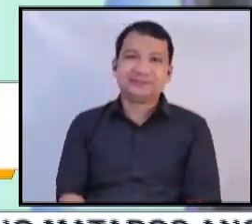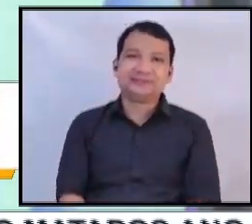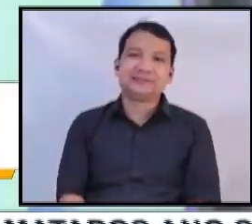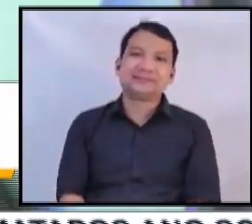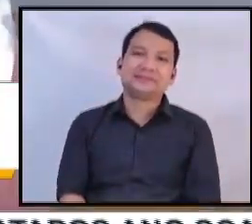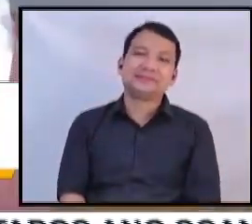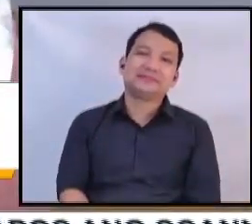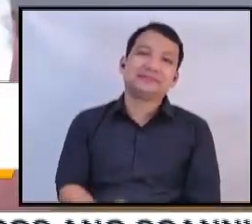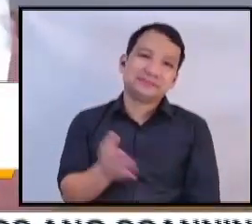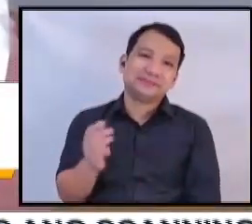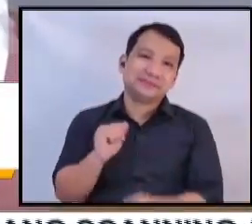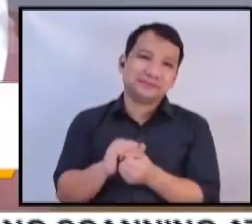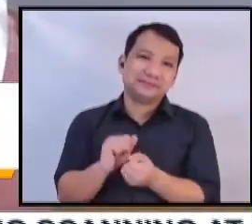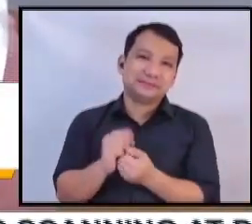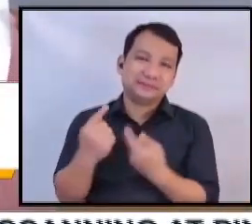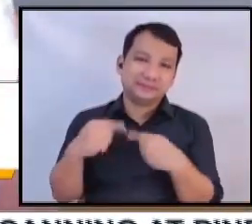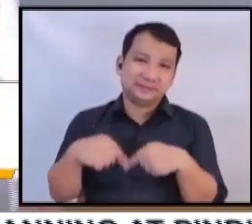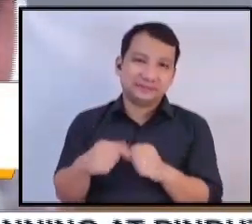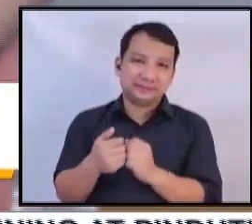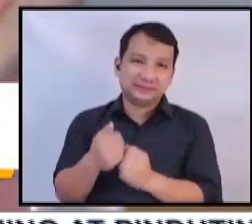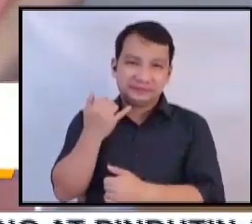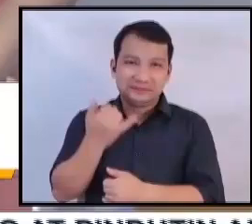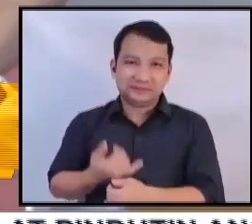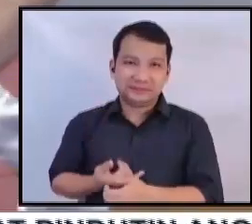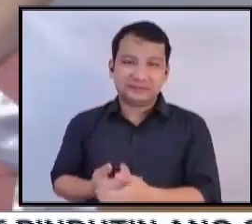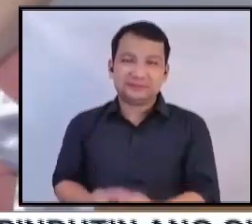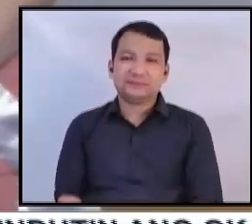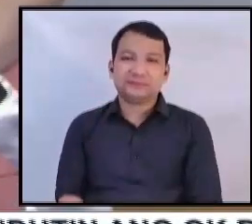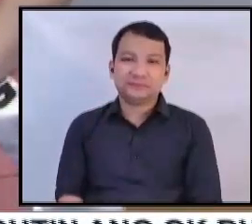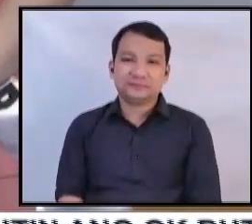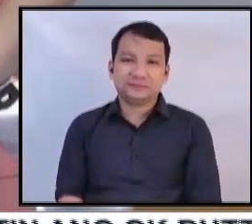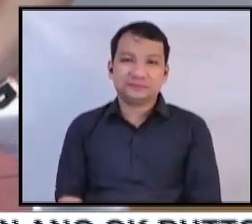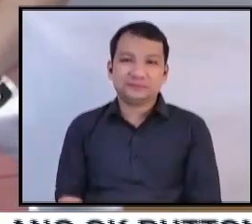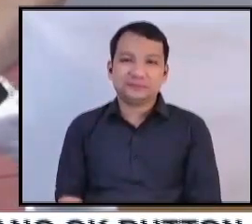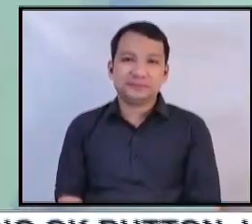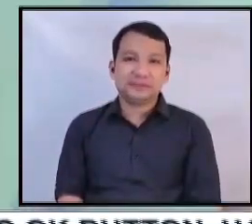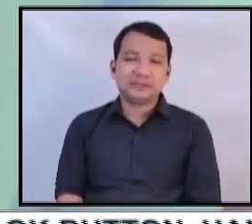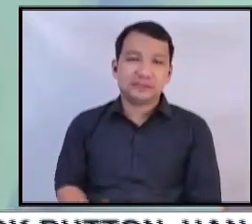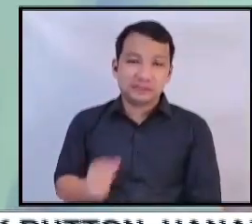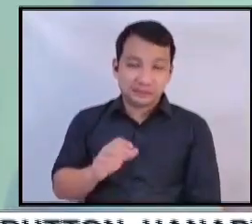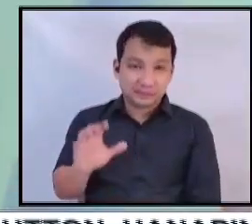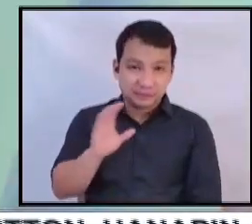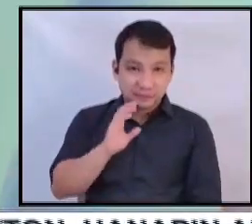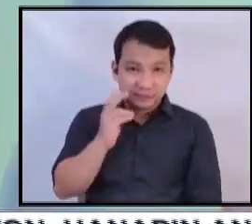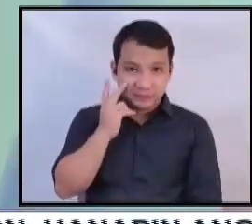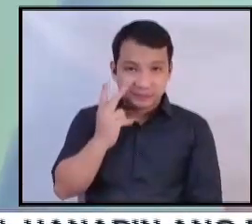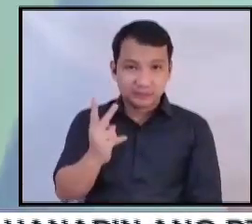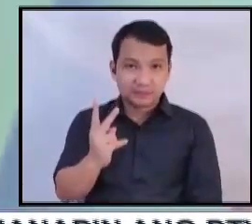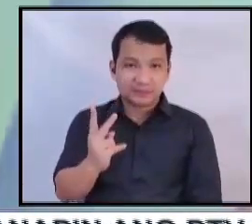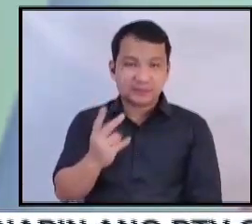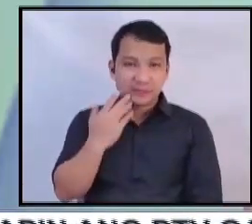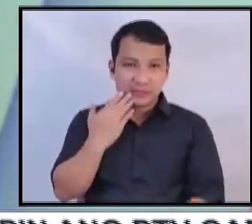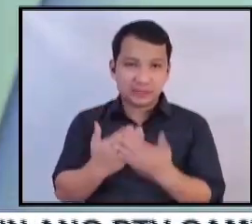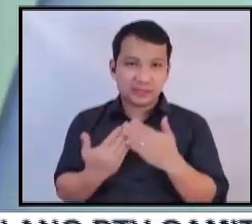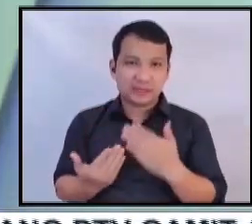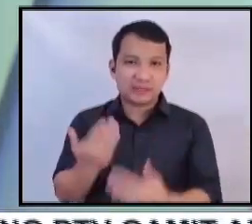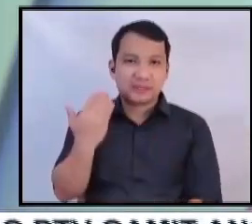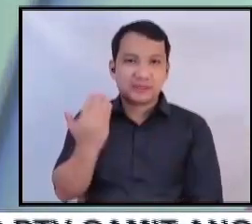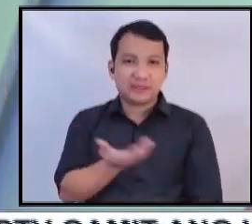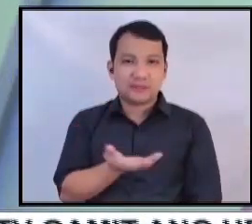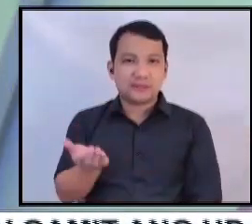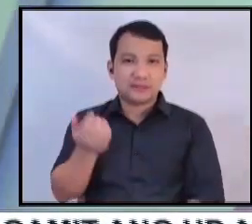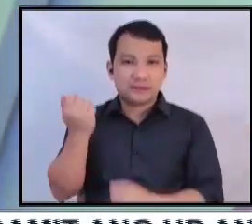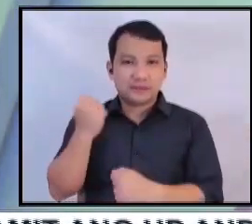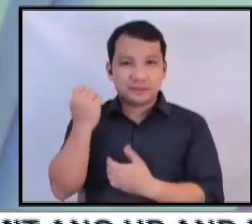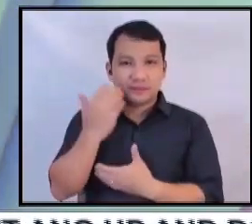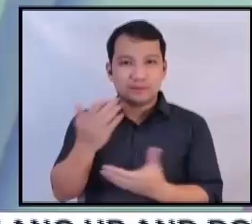us. Yes, to our Rise and Shine Pilipinas viewers, magandang umaga po. And I hope you have a